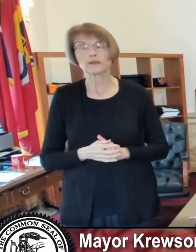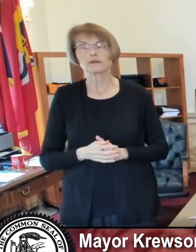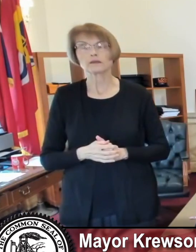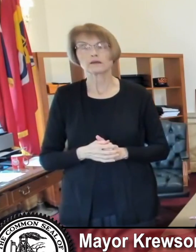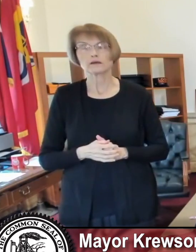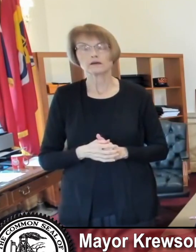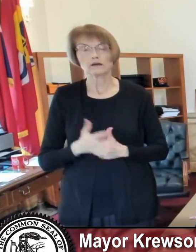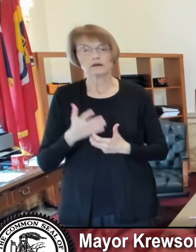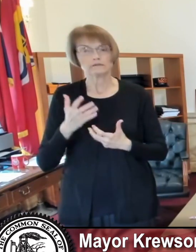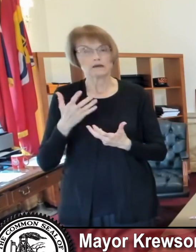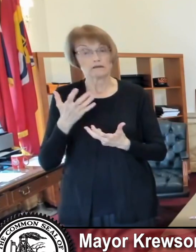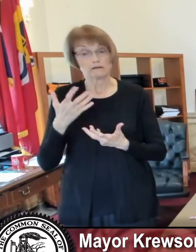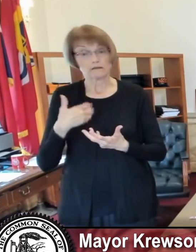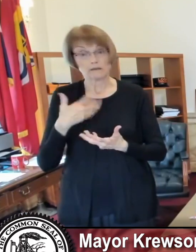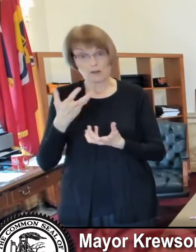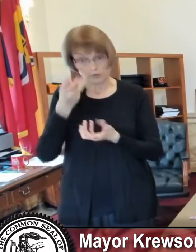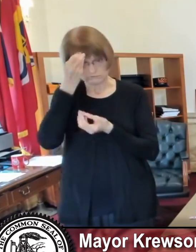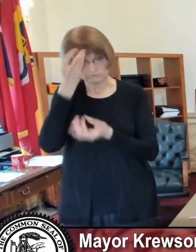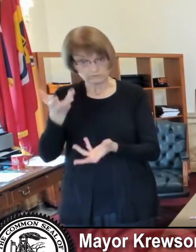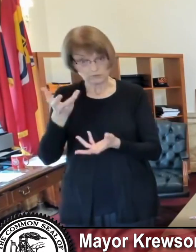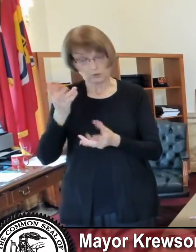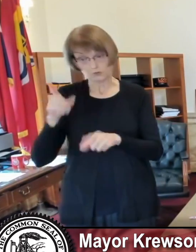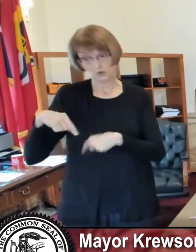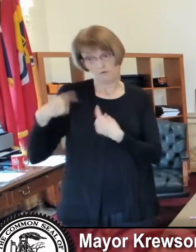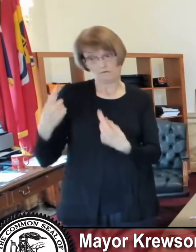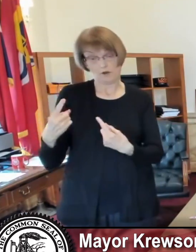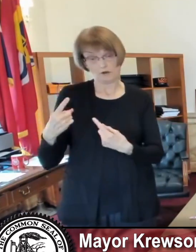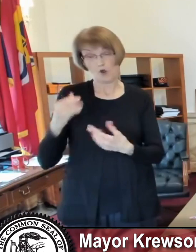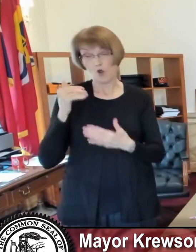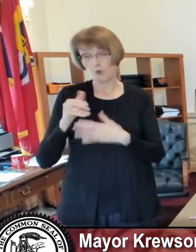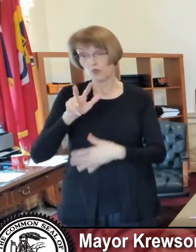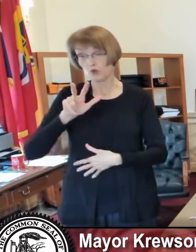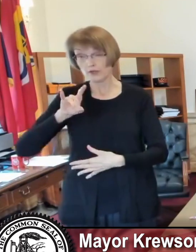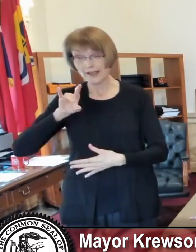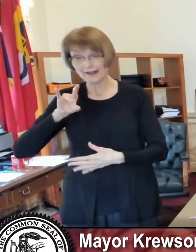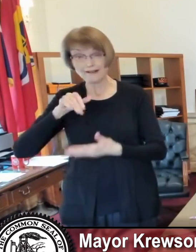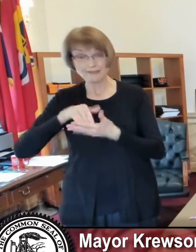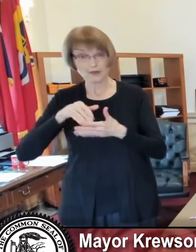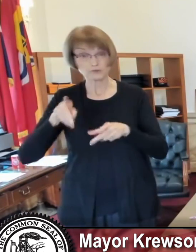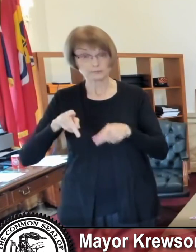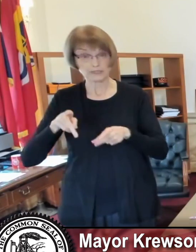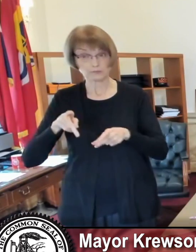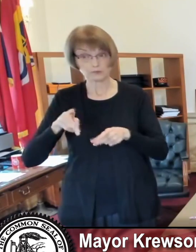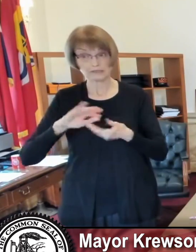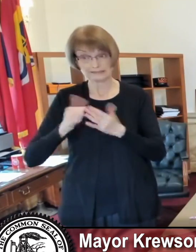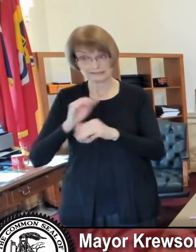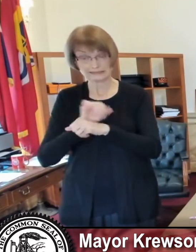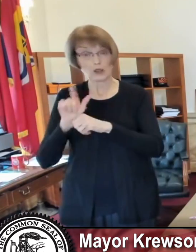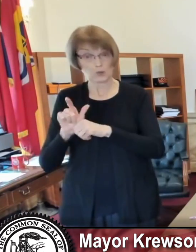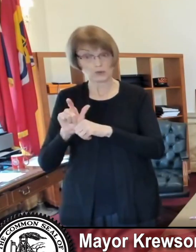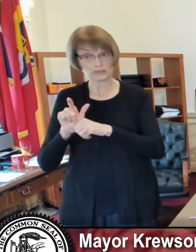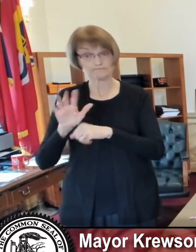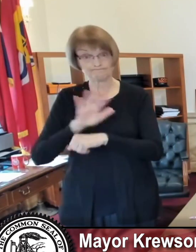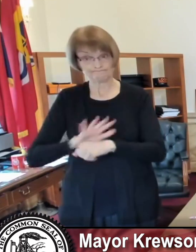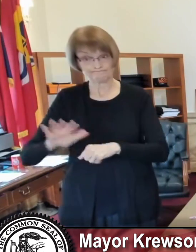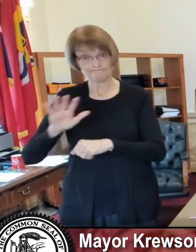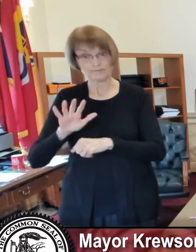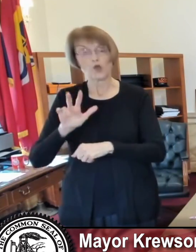out that so far almost 38,000 people in the city of St. Louis, to be